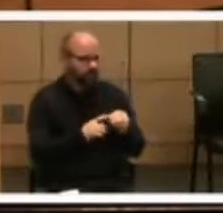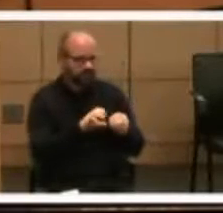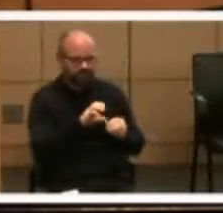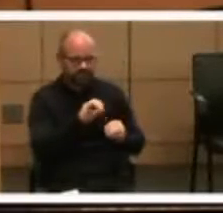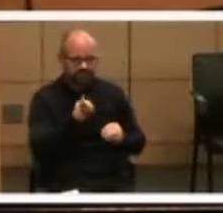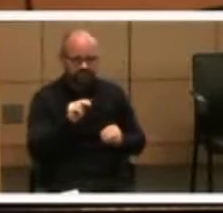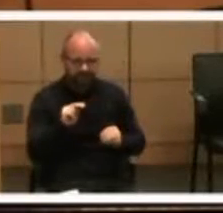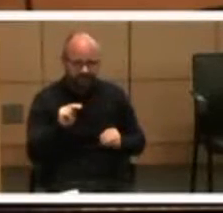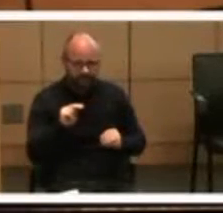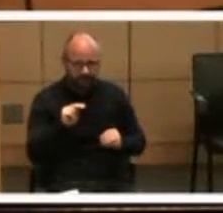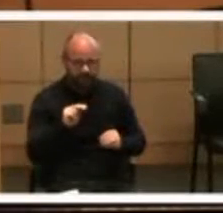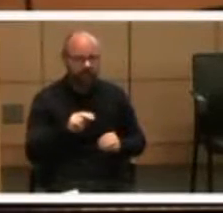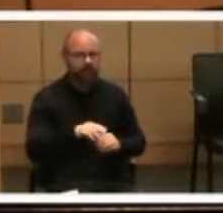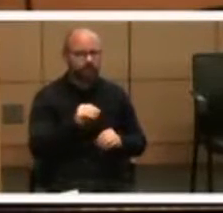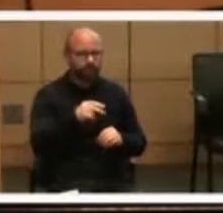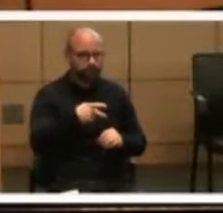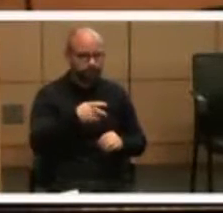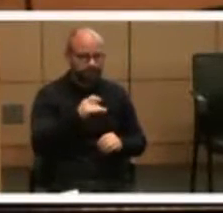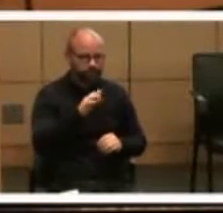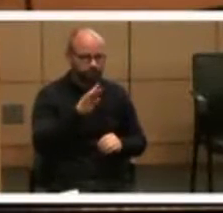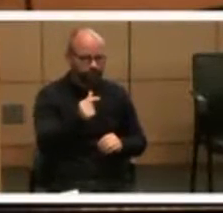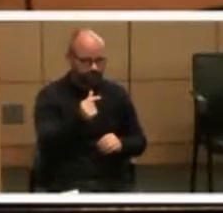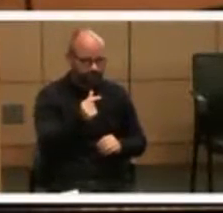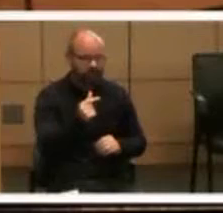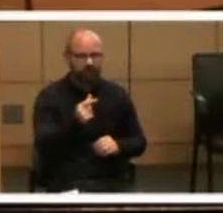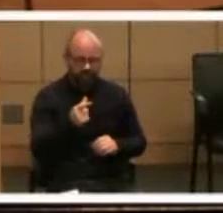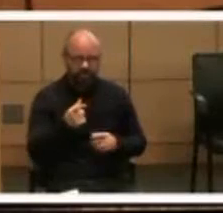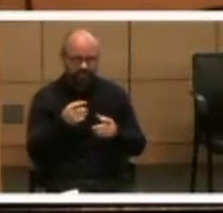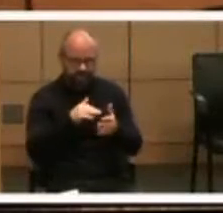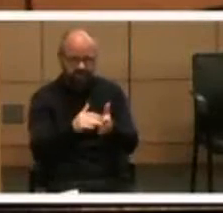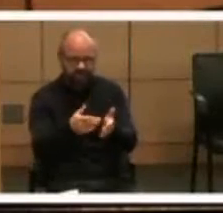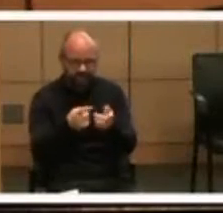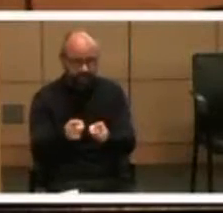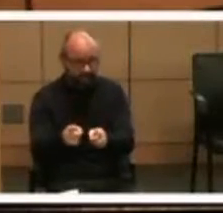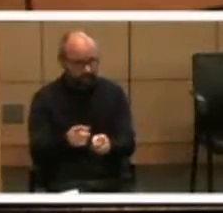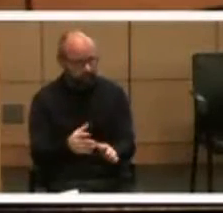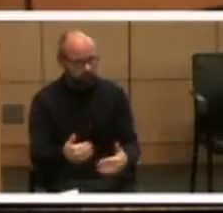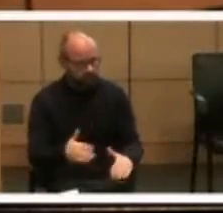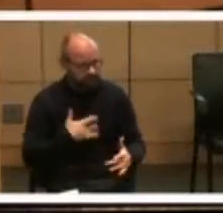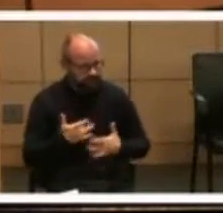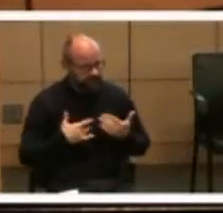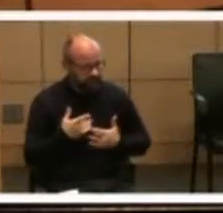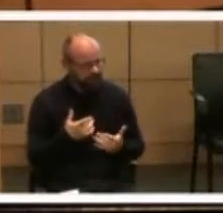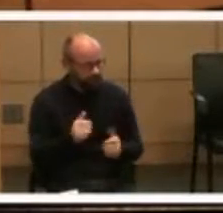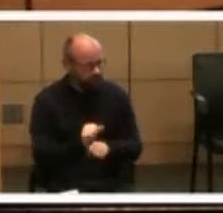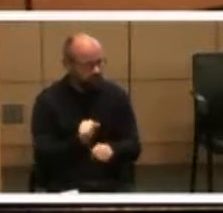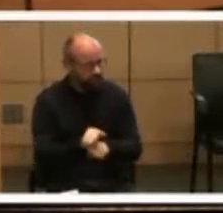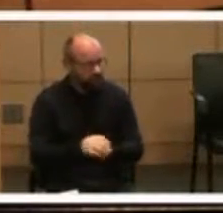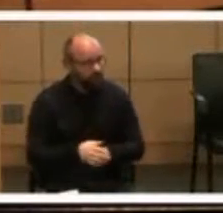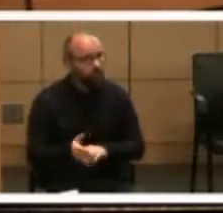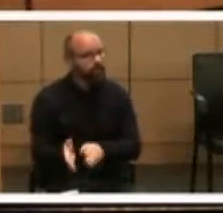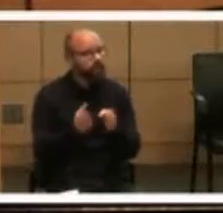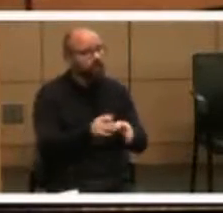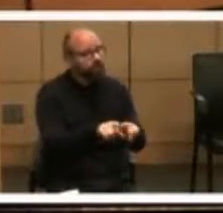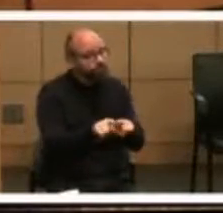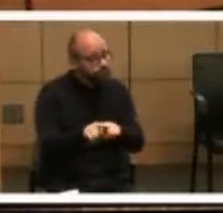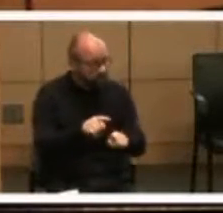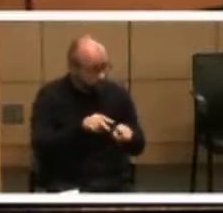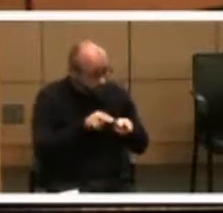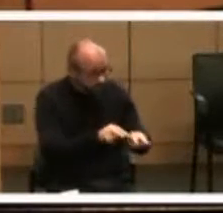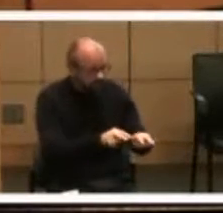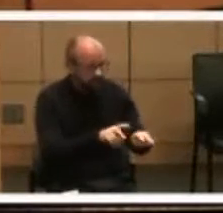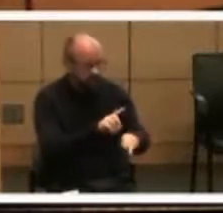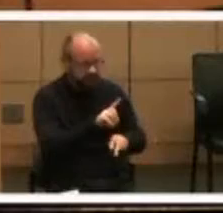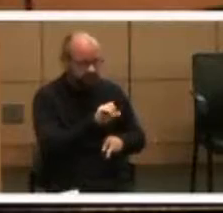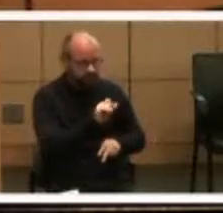Pittsburgh, which are pretty exciting. And then we did other studies where we looked at diffusion tensor imaging, which is looking at the white